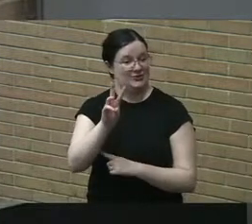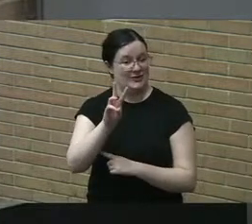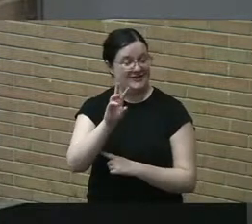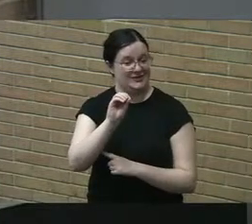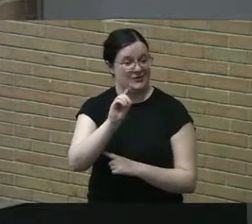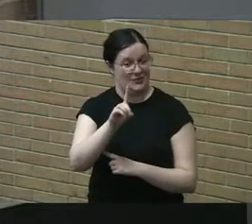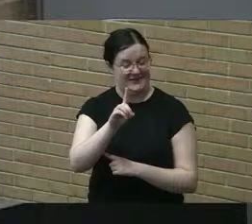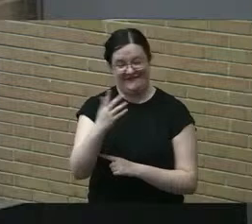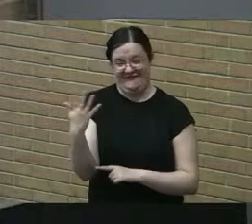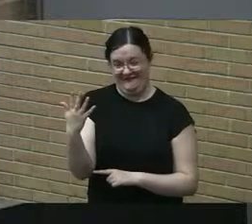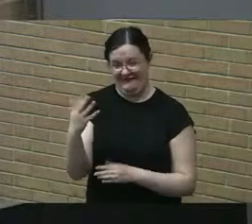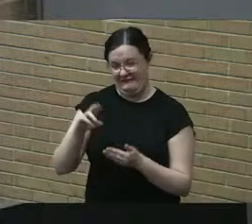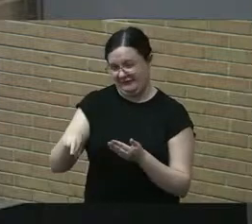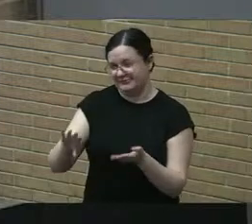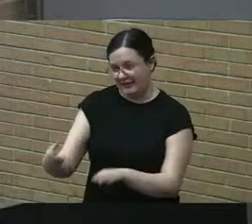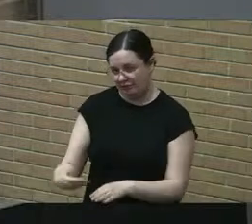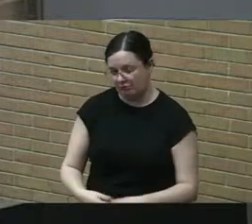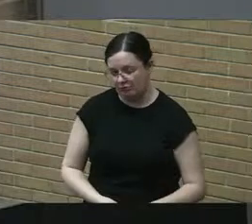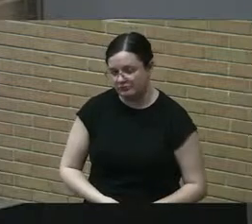This is obviously a very